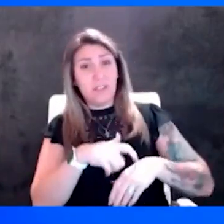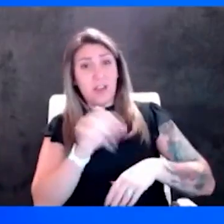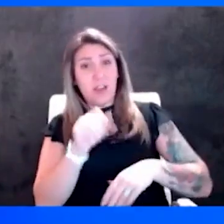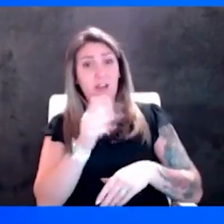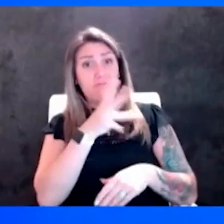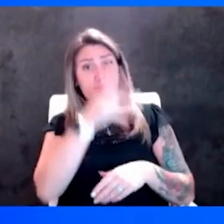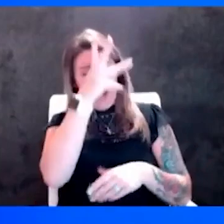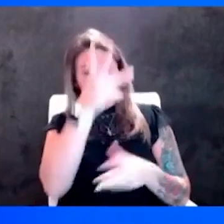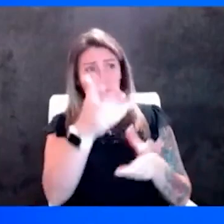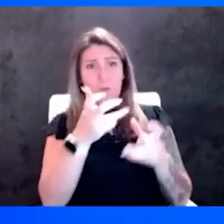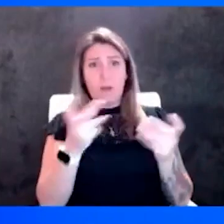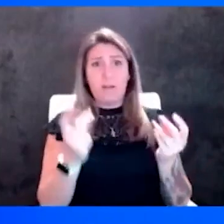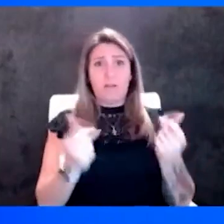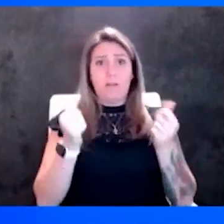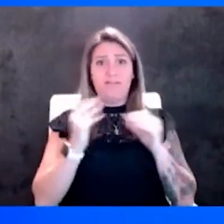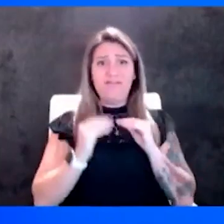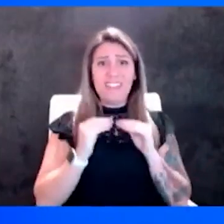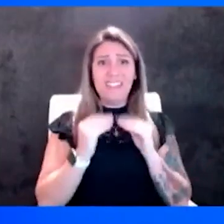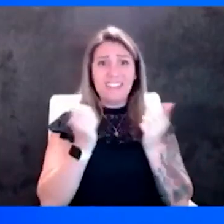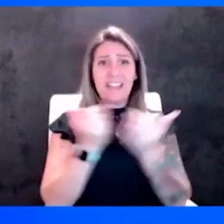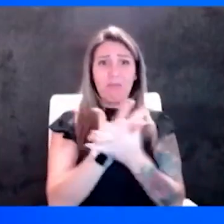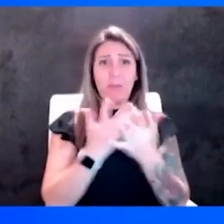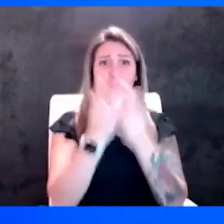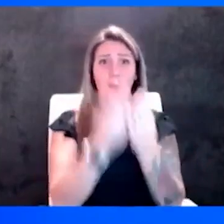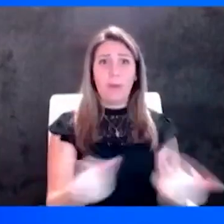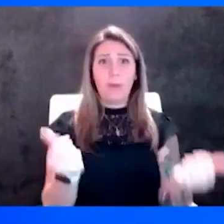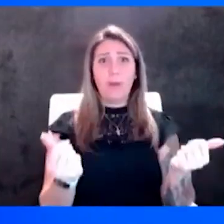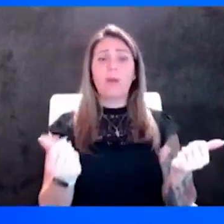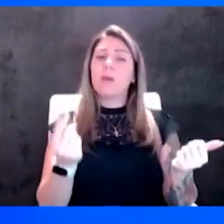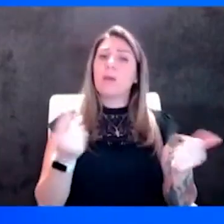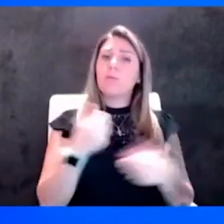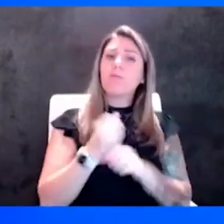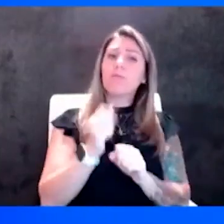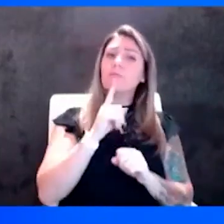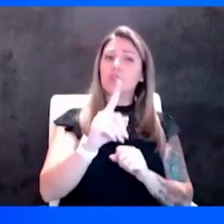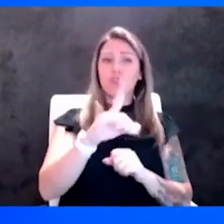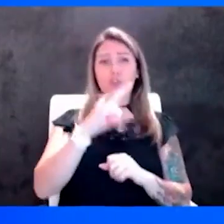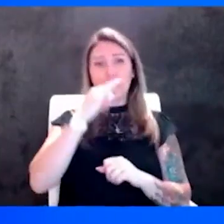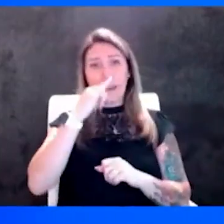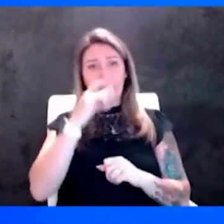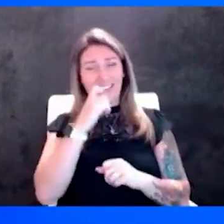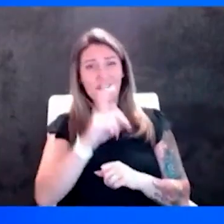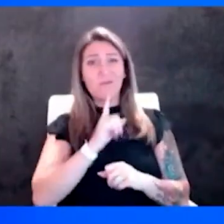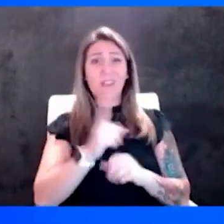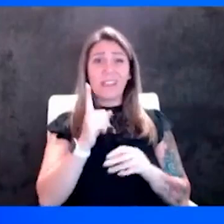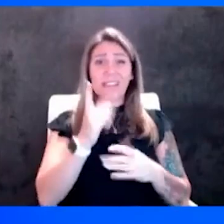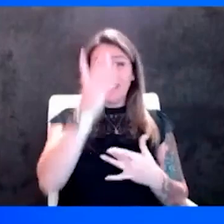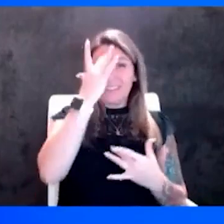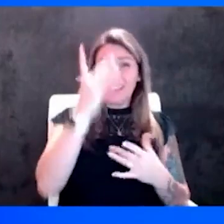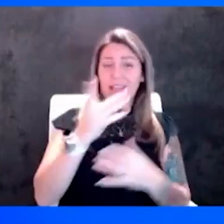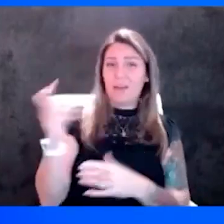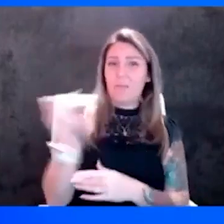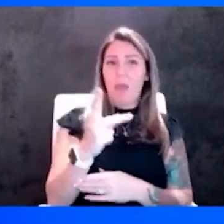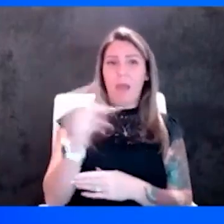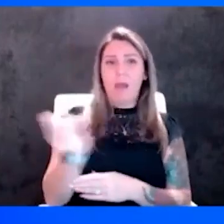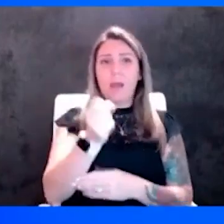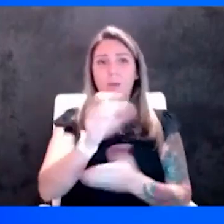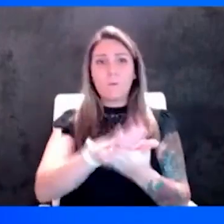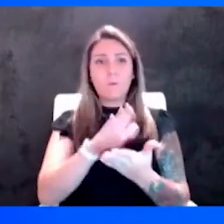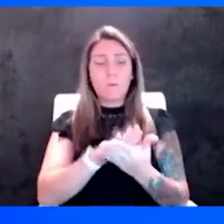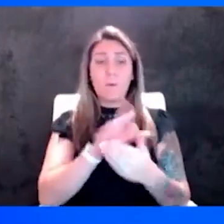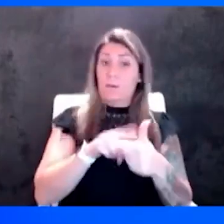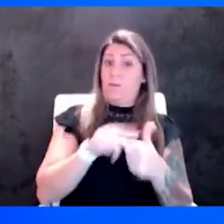that'll get everything taken care of, make sure their child isn't really sick, and get them back into school so they can be back to work. So,